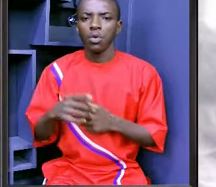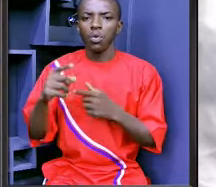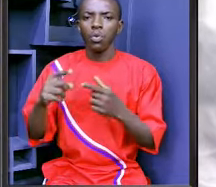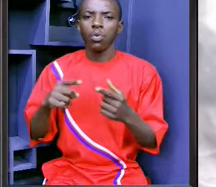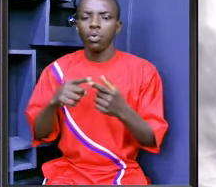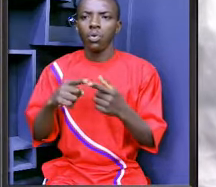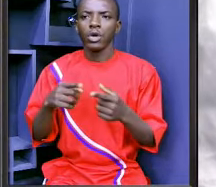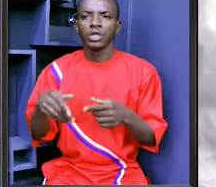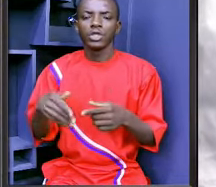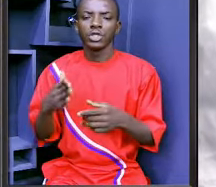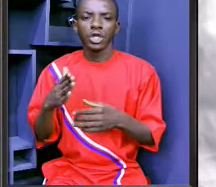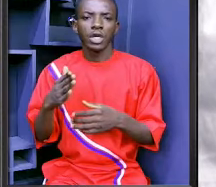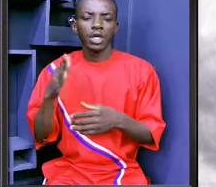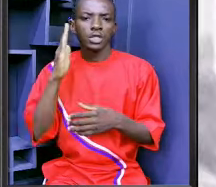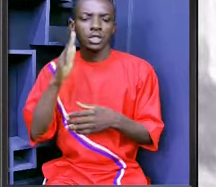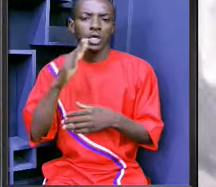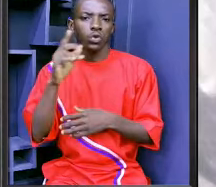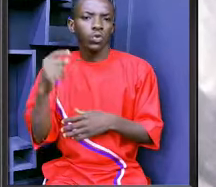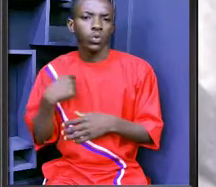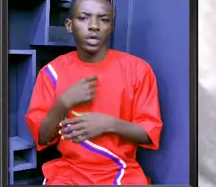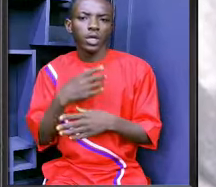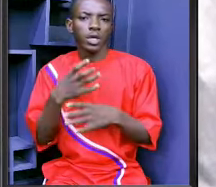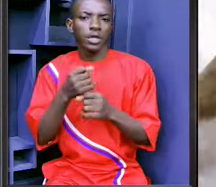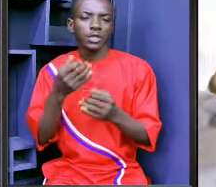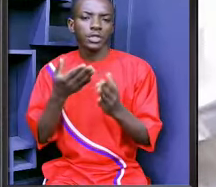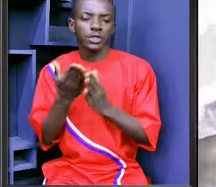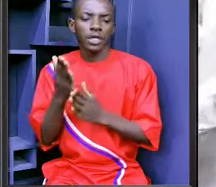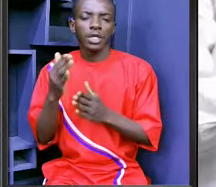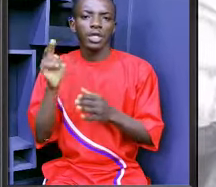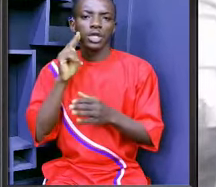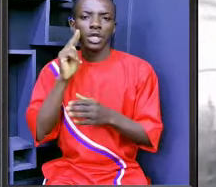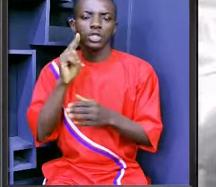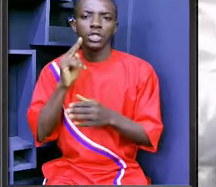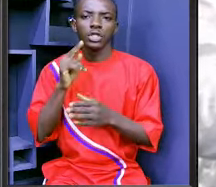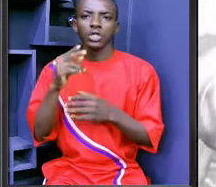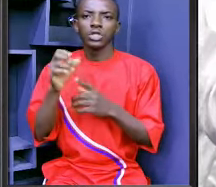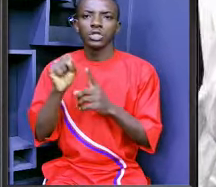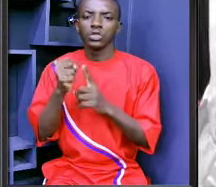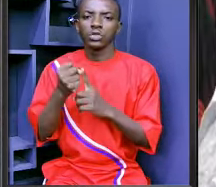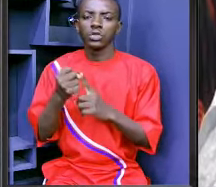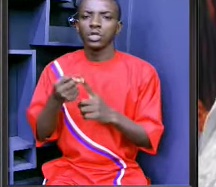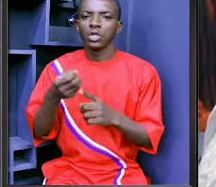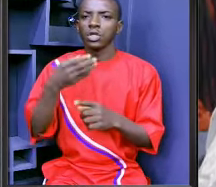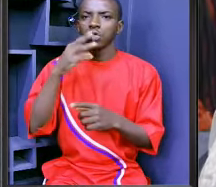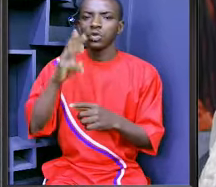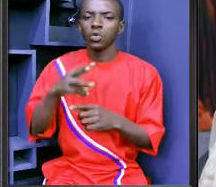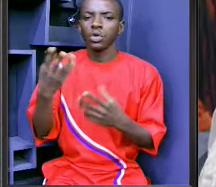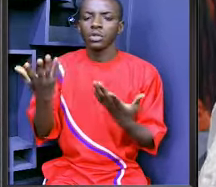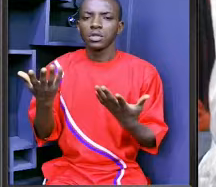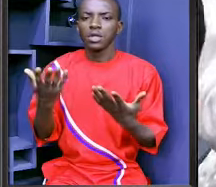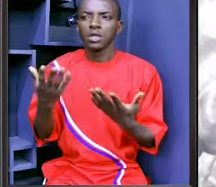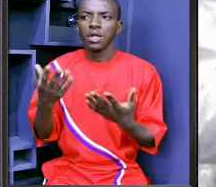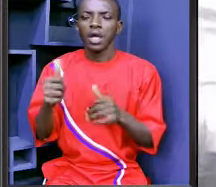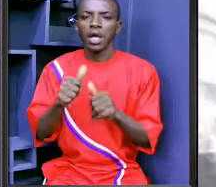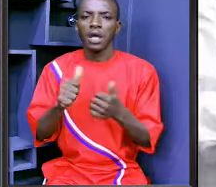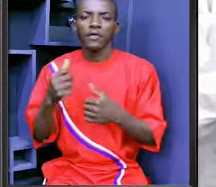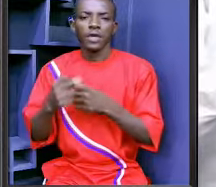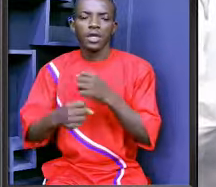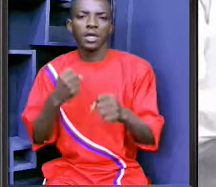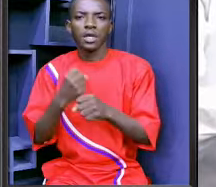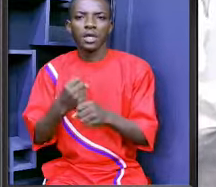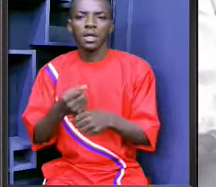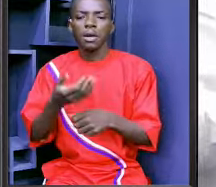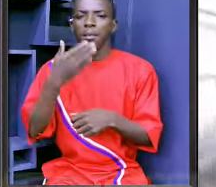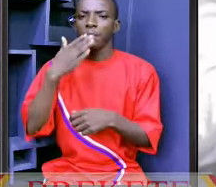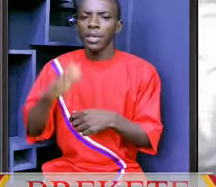When shall we ever get it right? Nigeria's situation is worsening. Every year